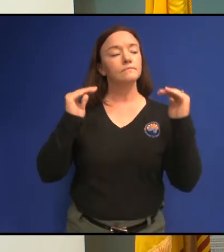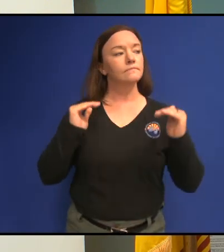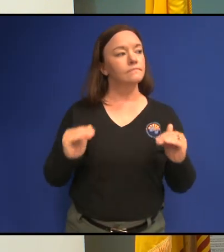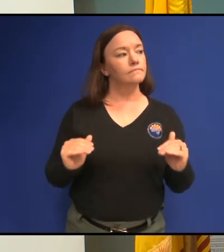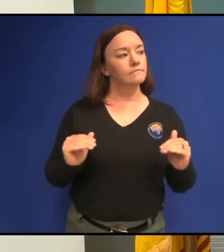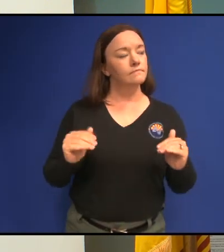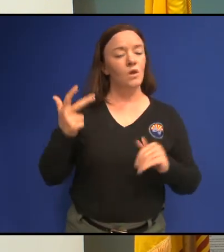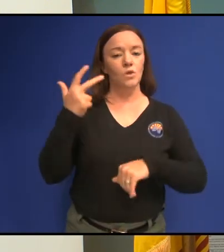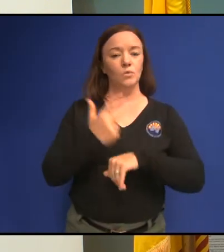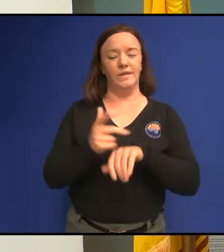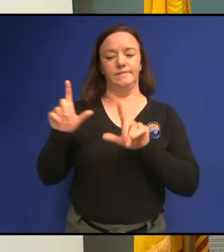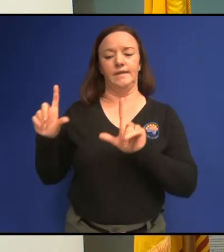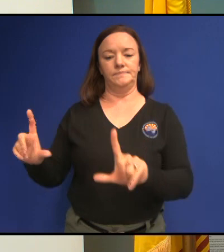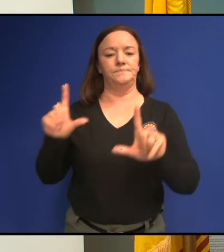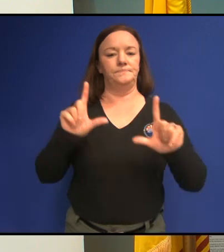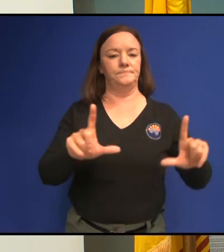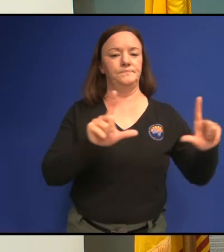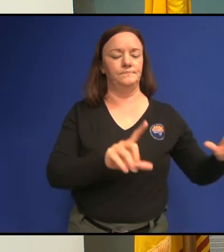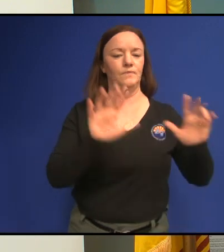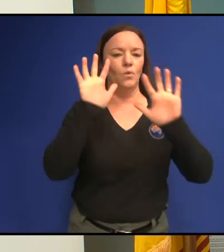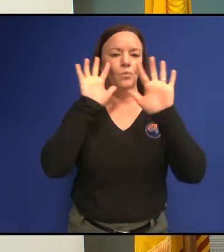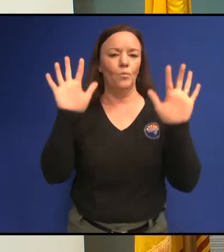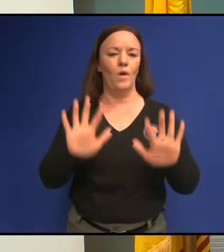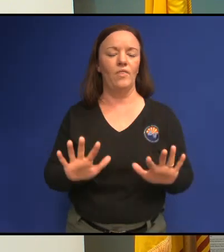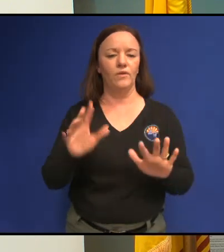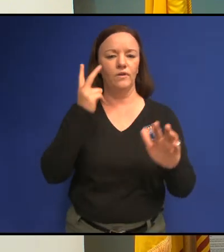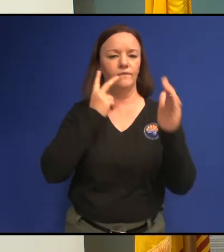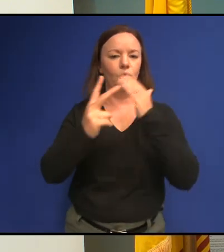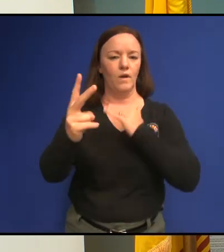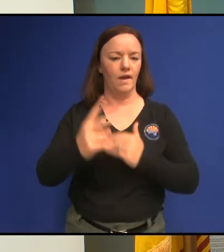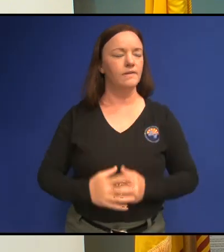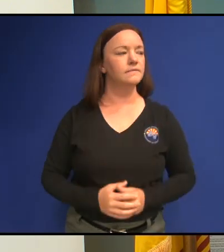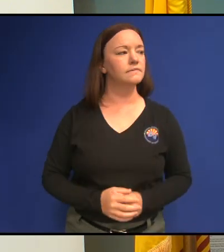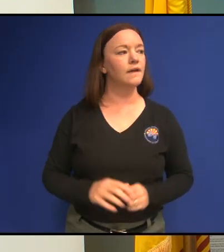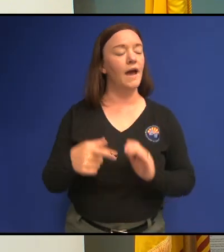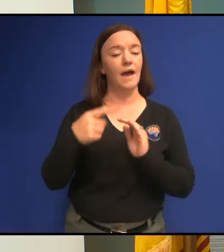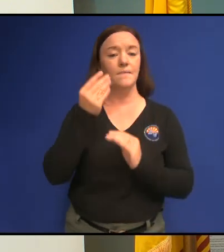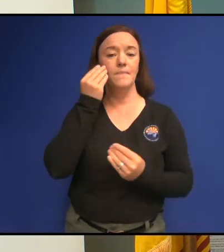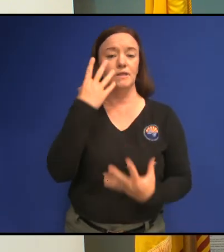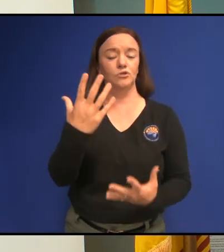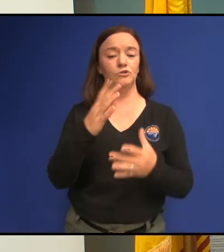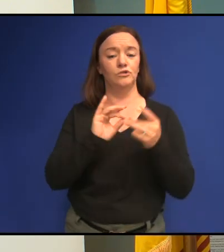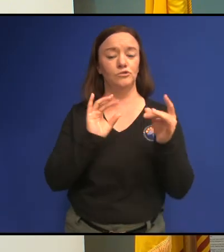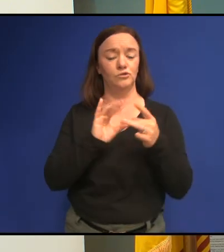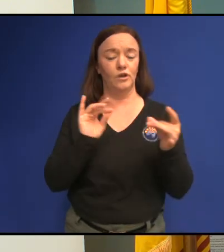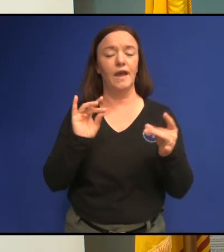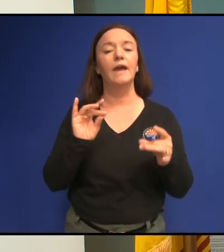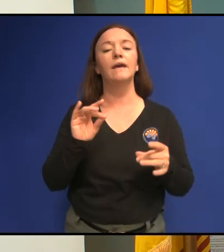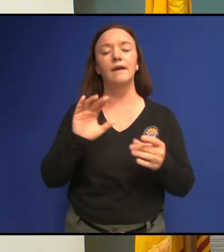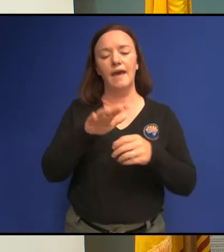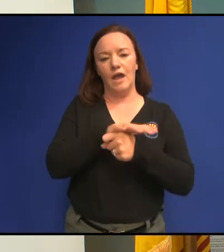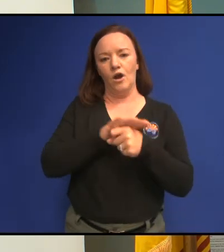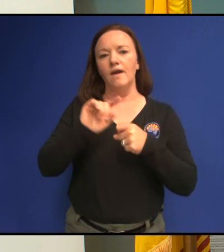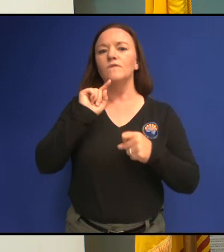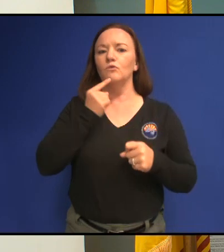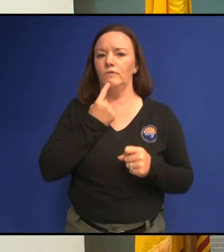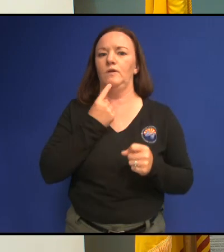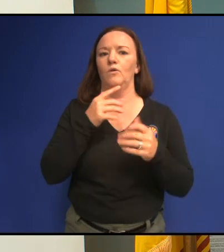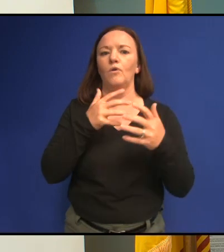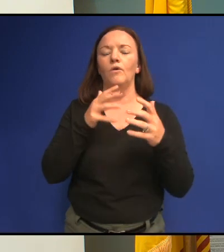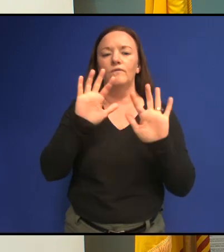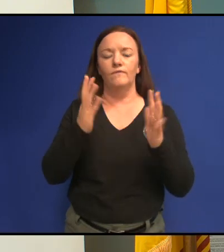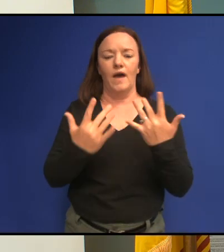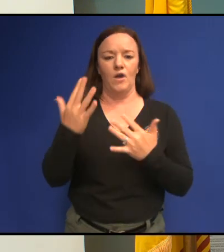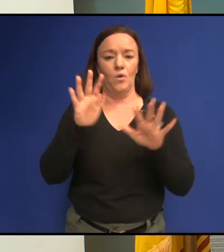at our 3-day weather forecast maps. I had mentioned yesterday how there was an area of critical fire weather characterized by this gray shading